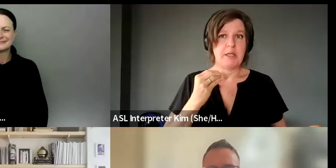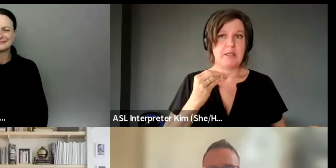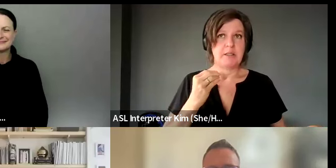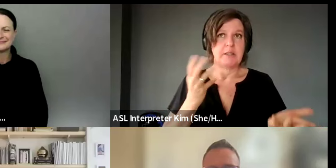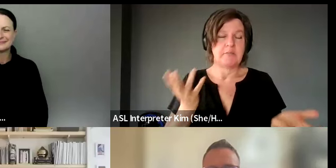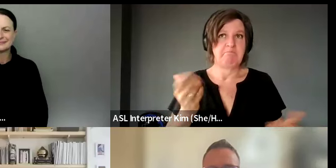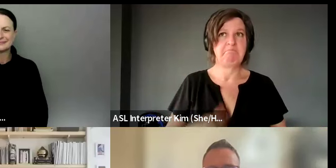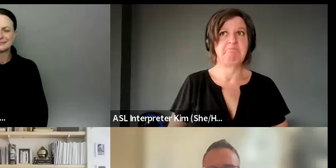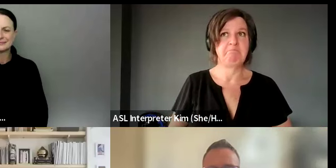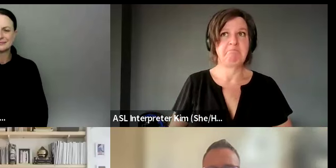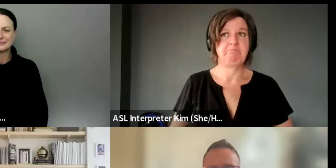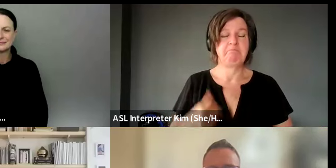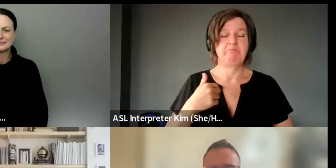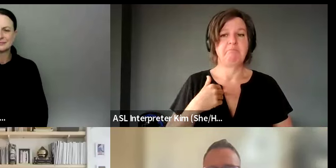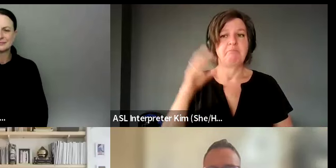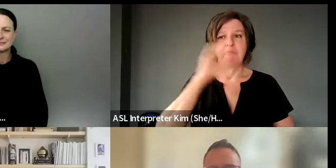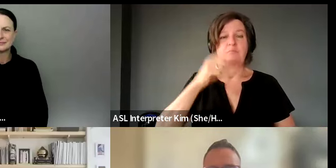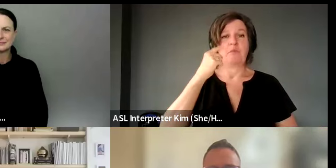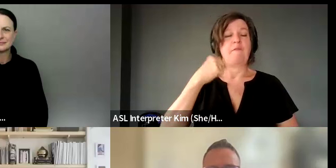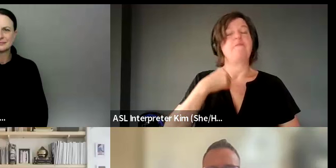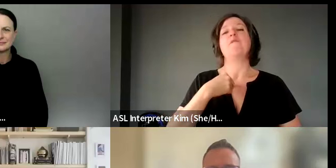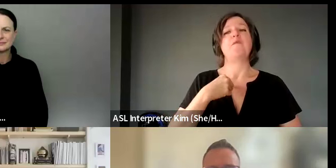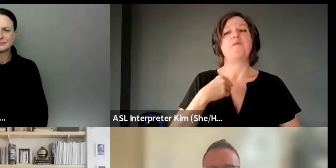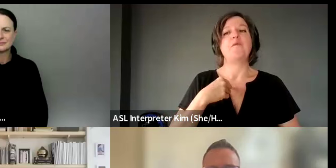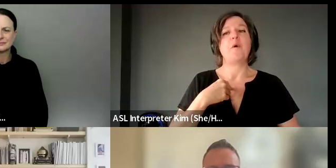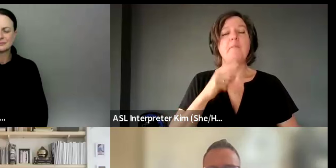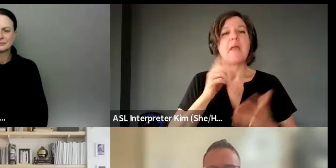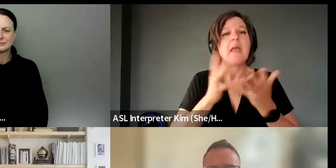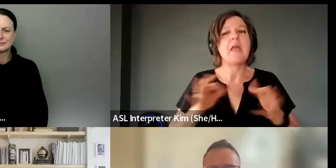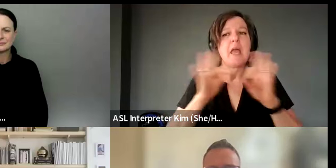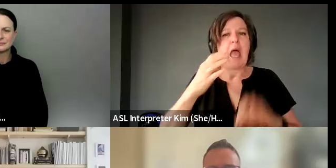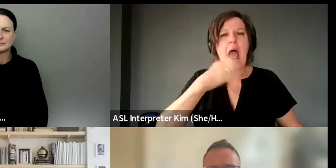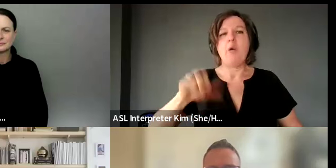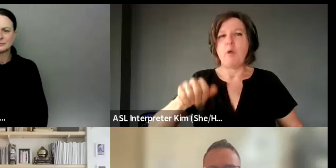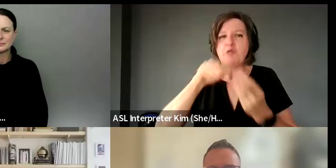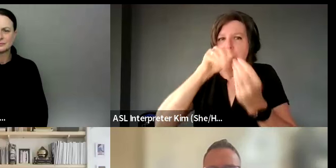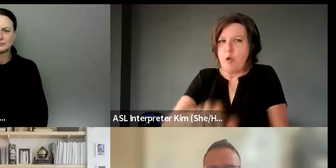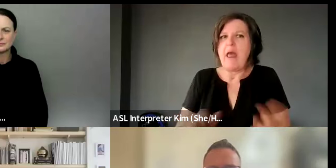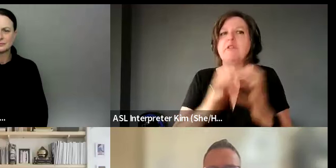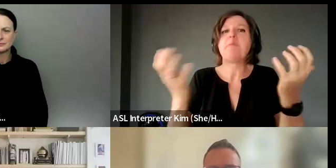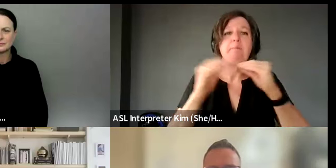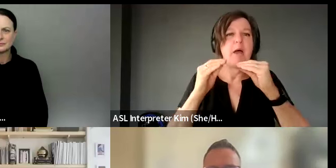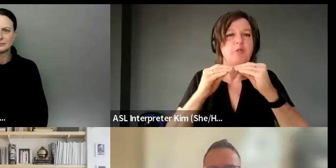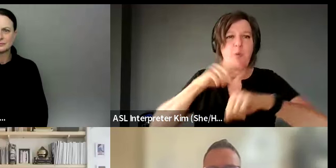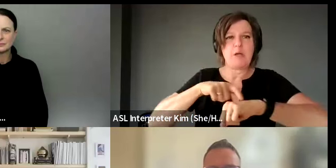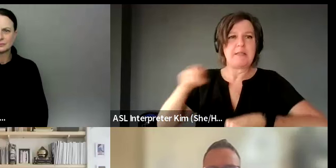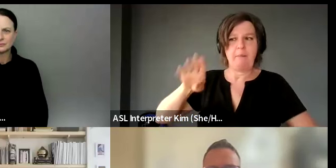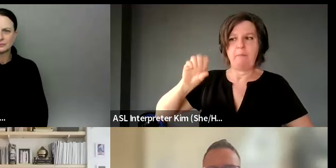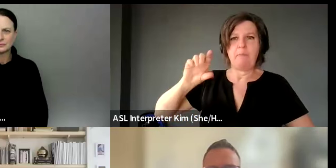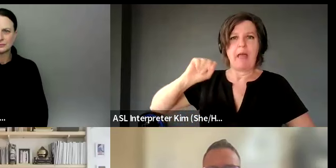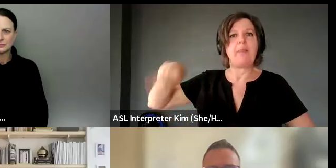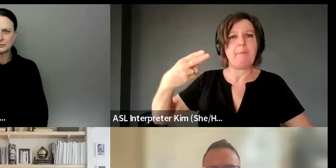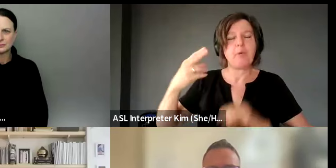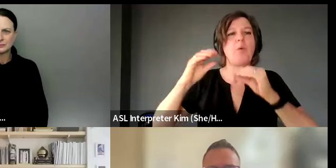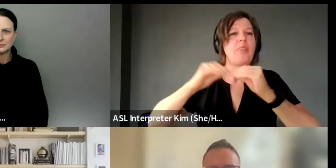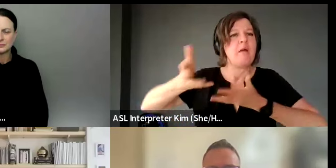I mean, for personal feedback for me is that I just wish I could have spent much more time at the booth, maybe much more interacted